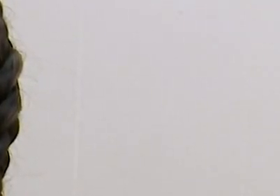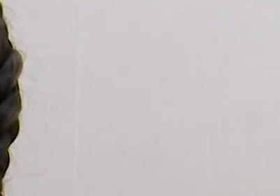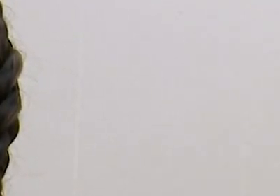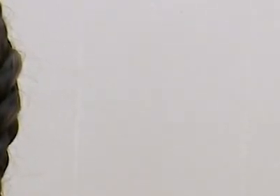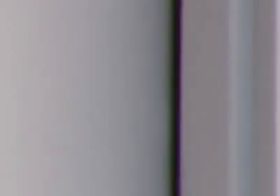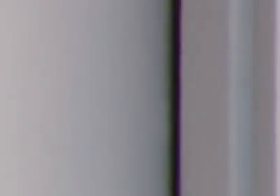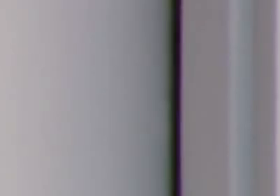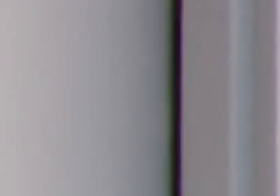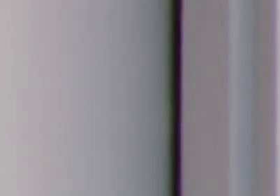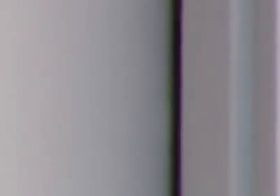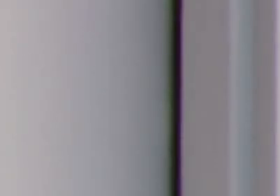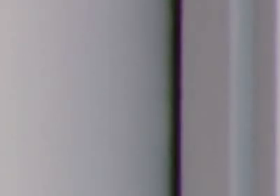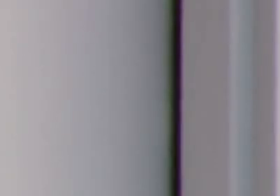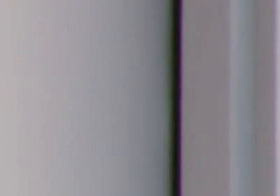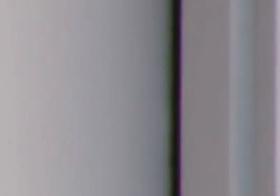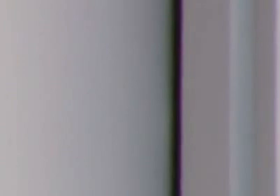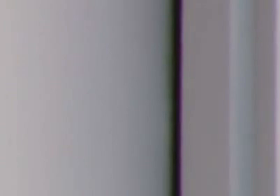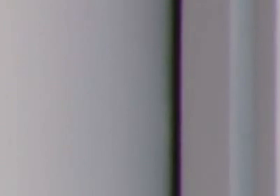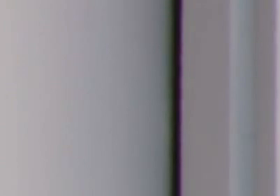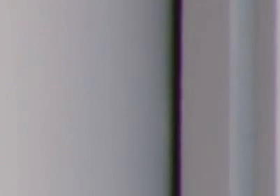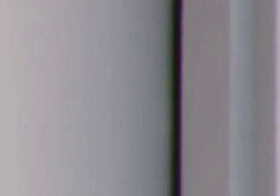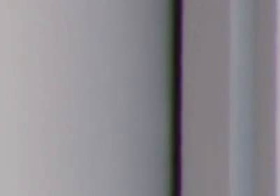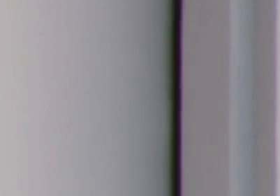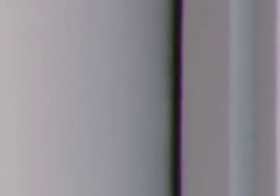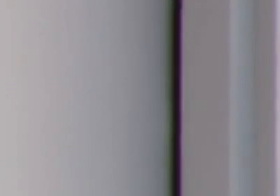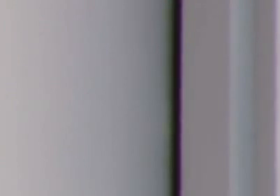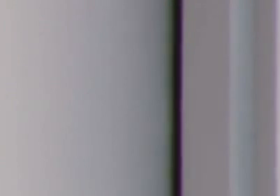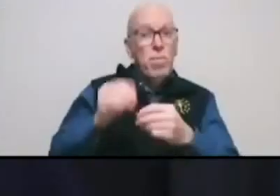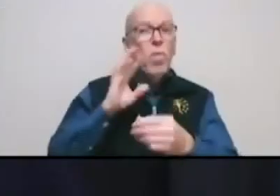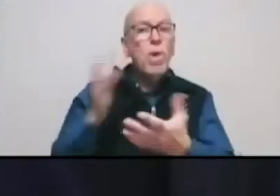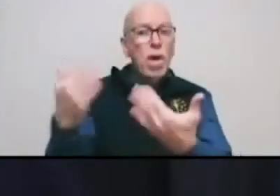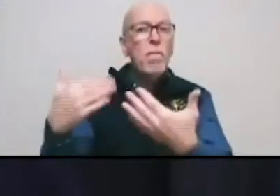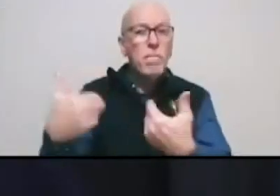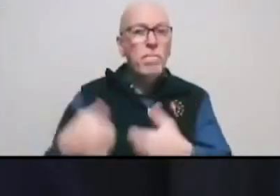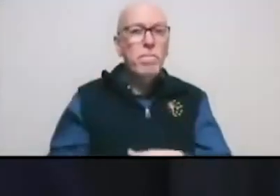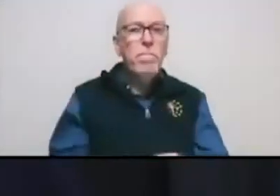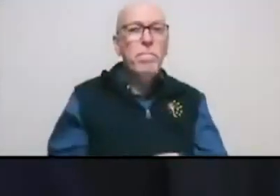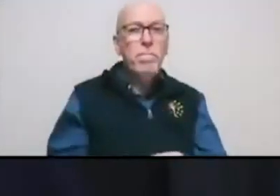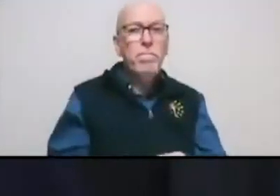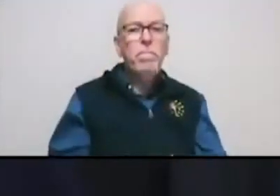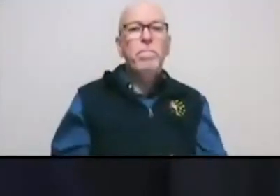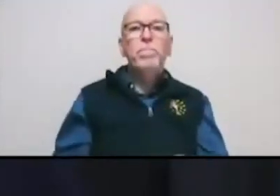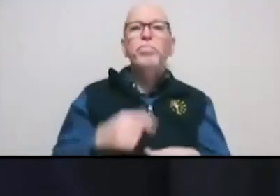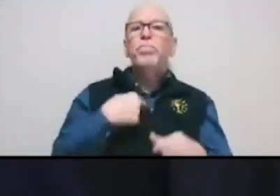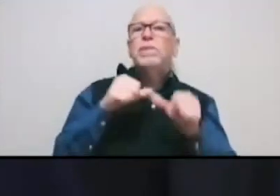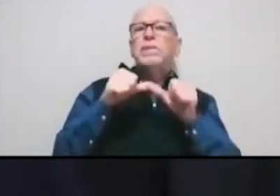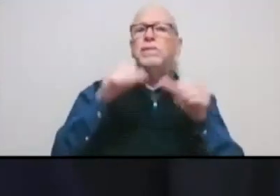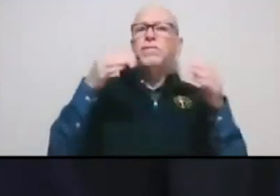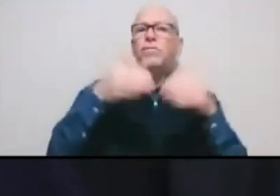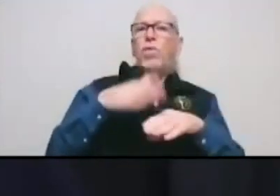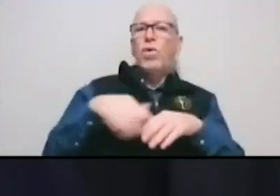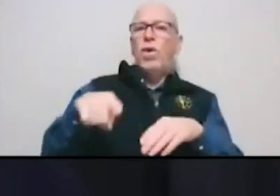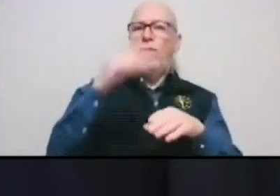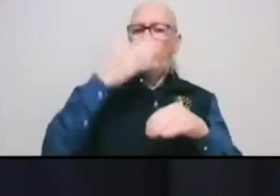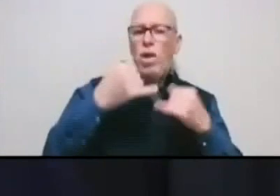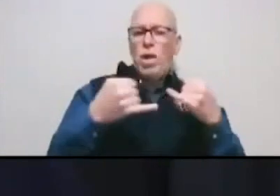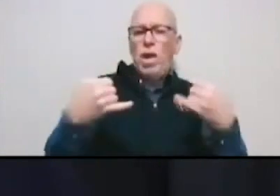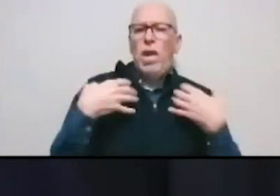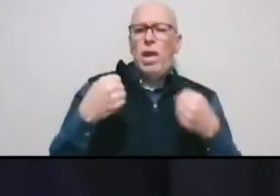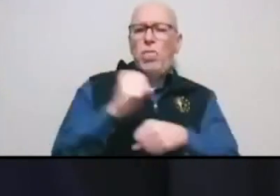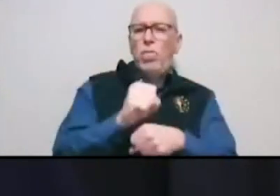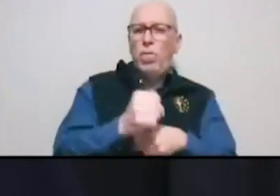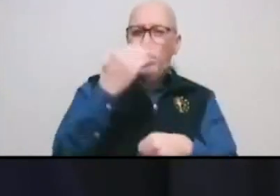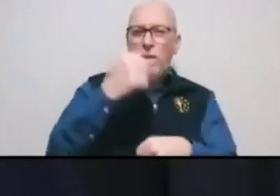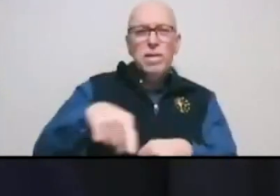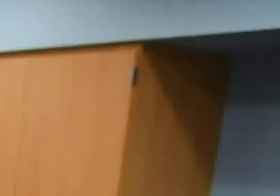people identified as being most in need right now. We continue to focus our vaccination efforts on our frontline health workers because they are at the